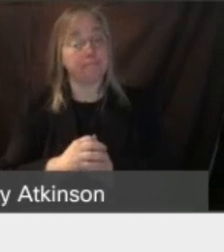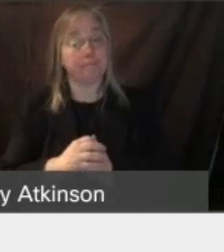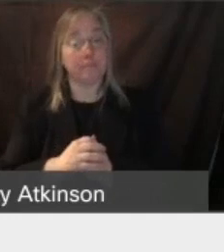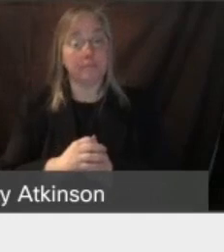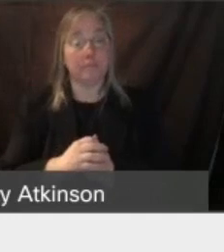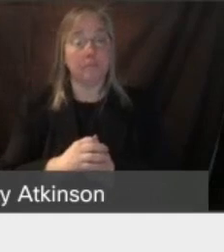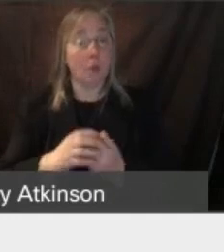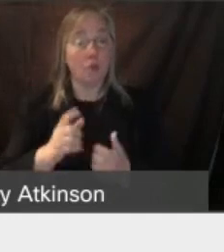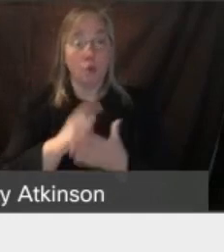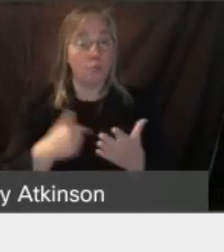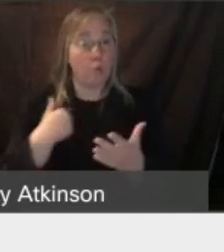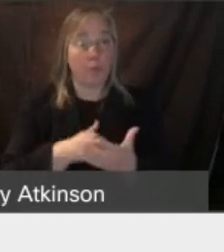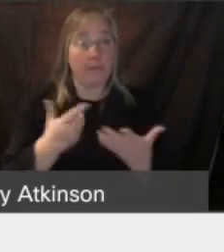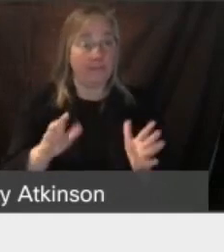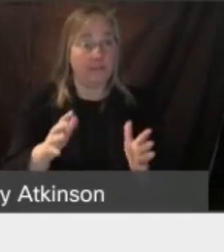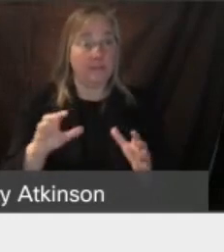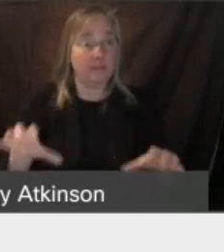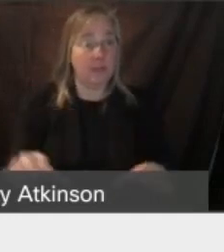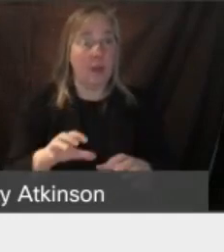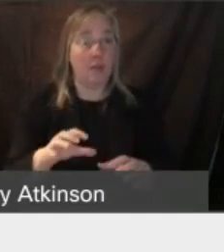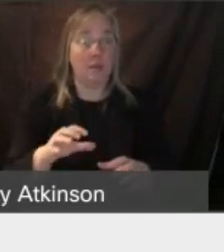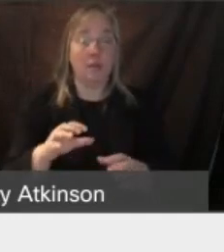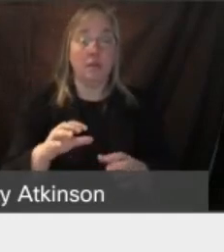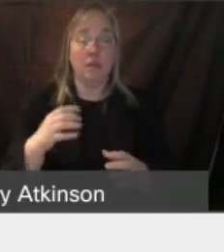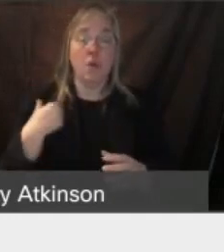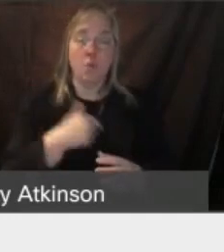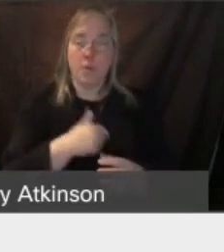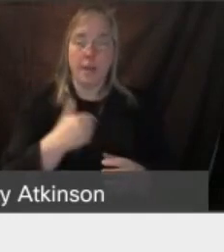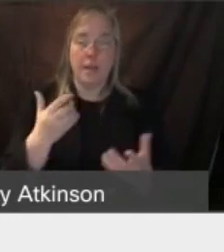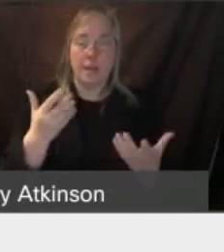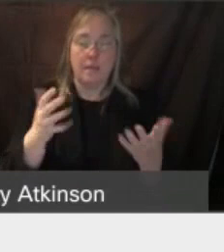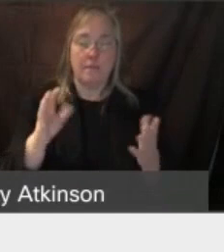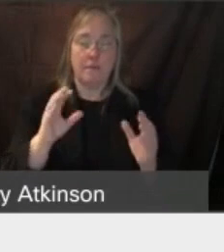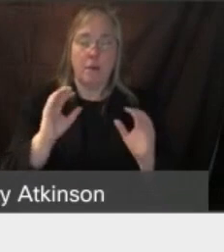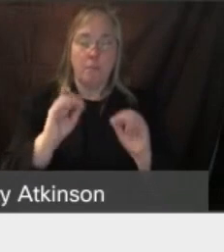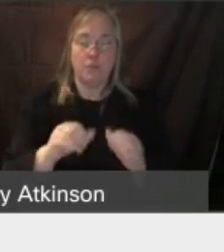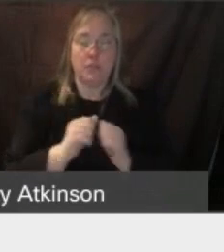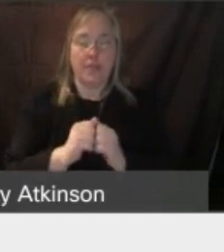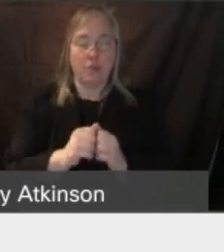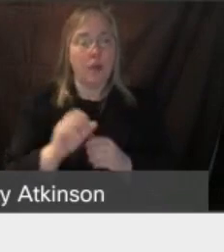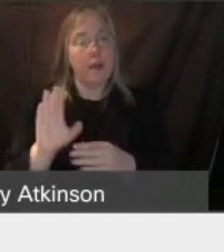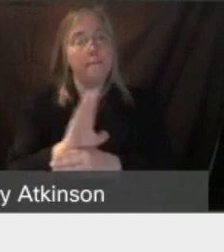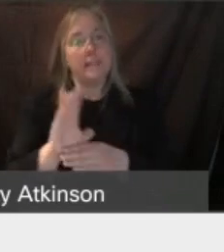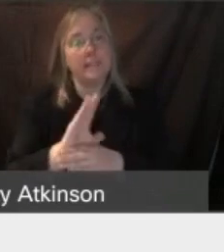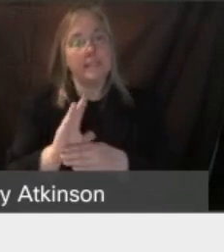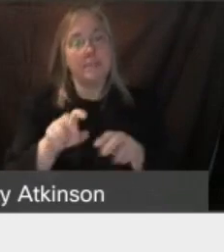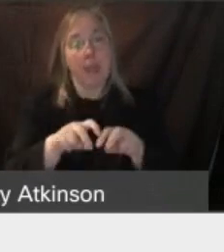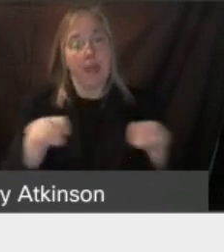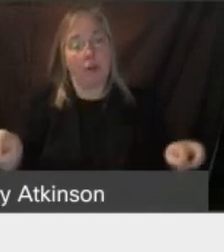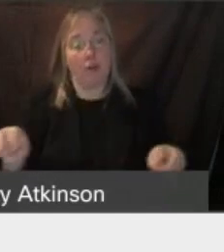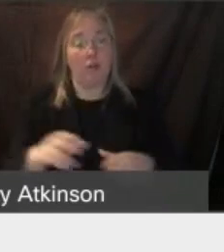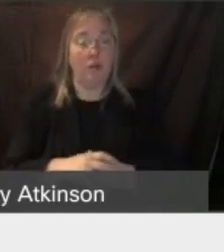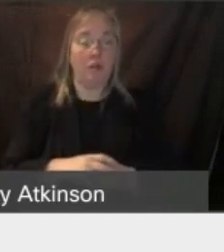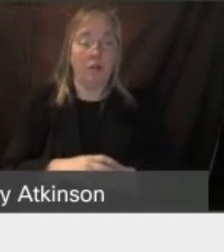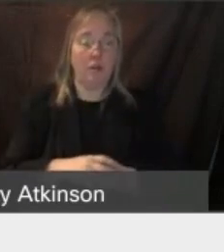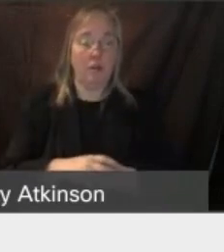What we've done is we have put together a business panel, just you know,